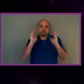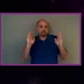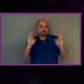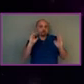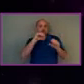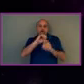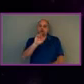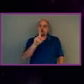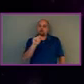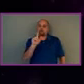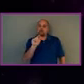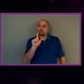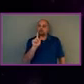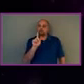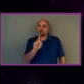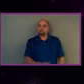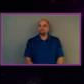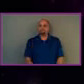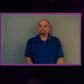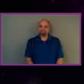2021.